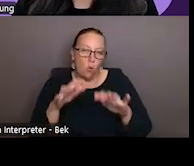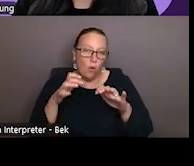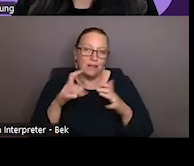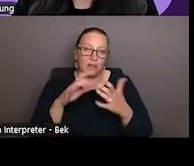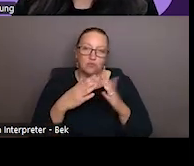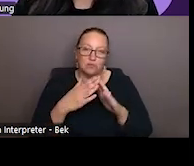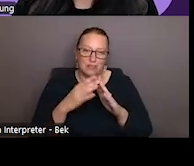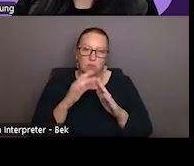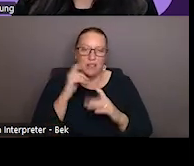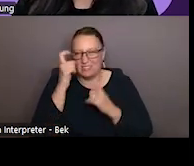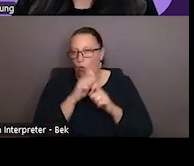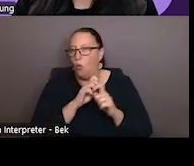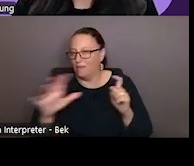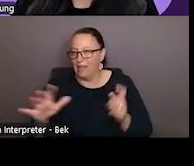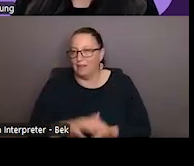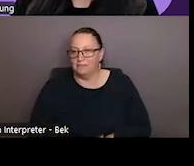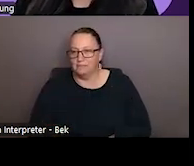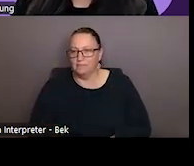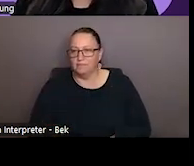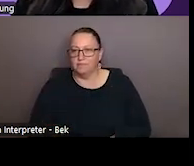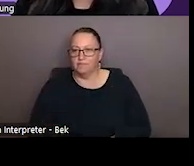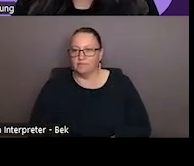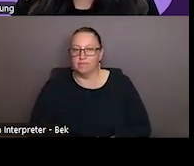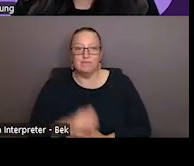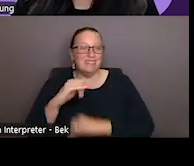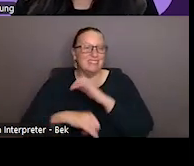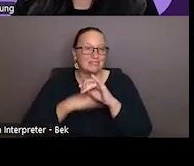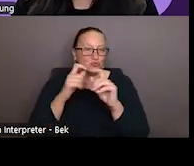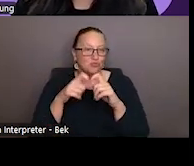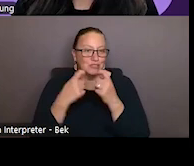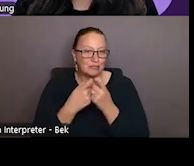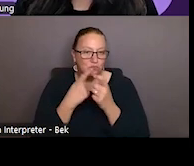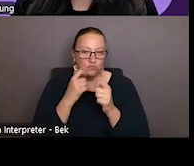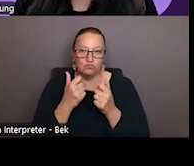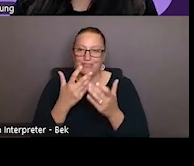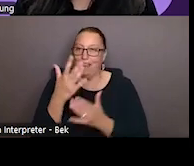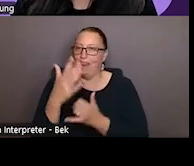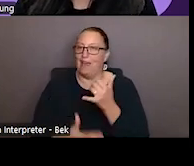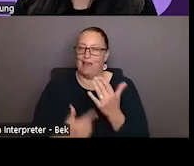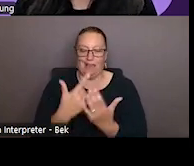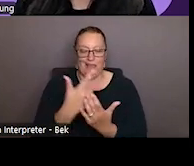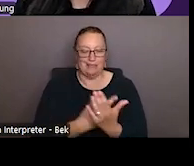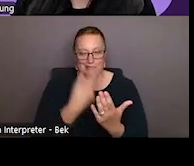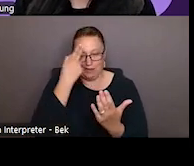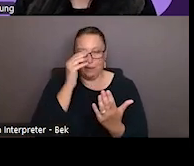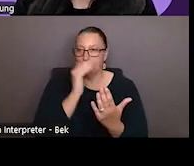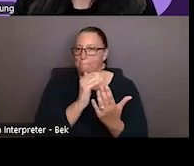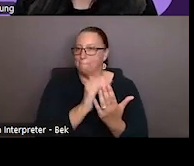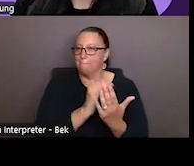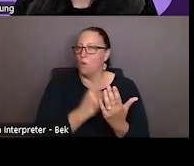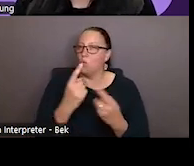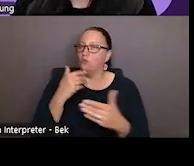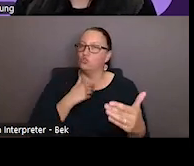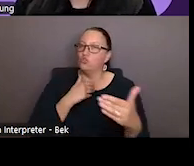groups of nominees. The international team will provide the final list of shortlistees and award